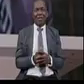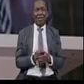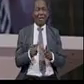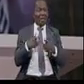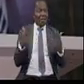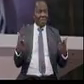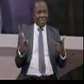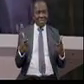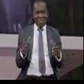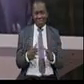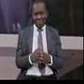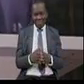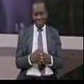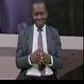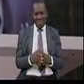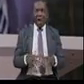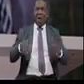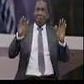Marvelous.